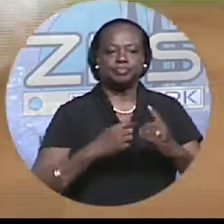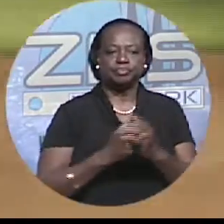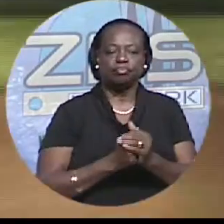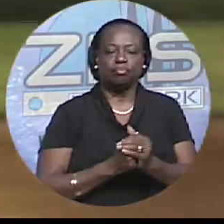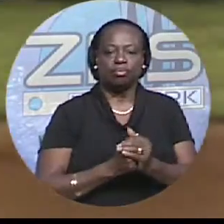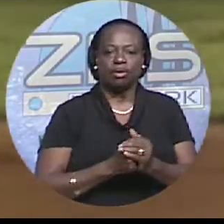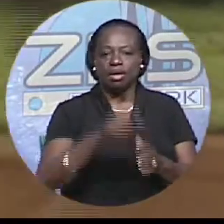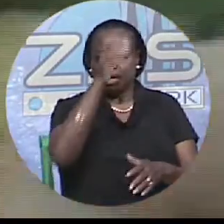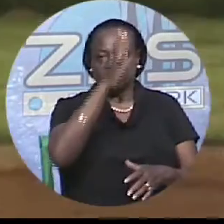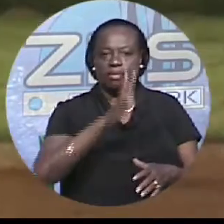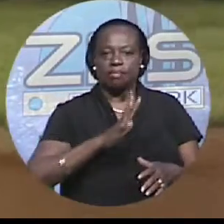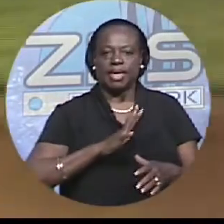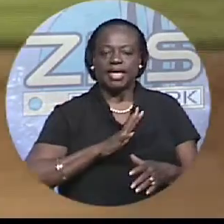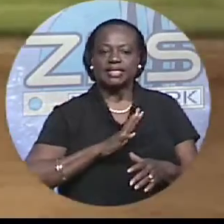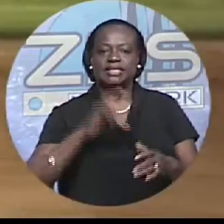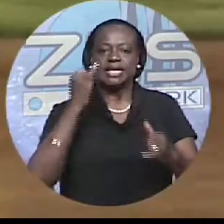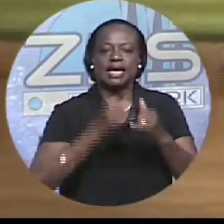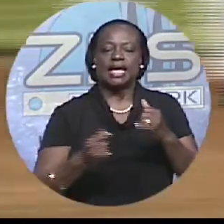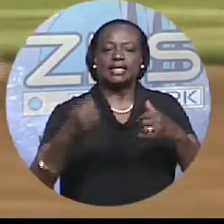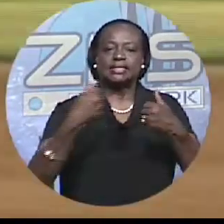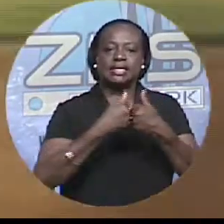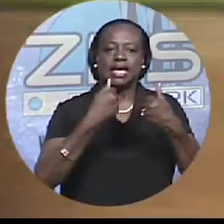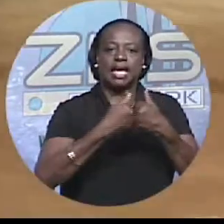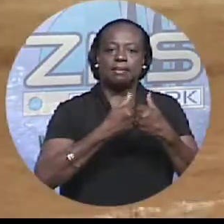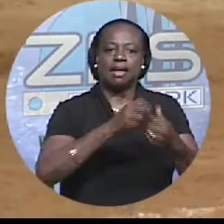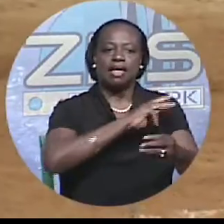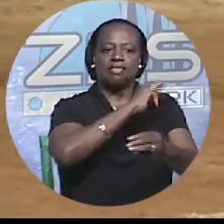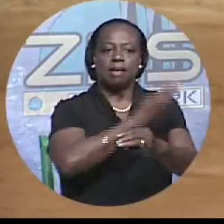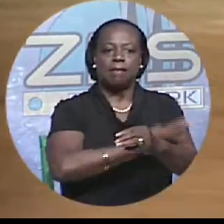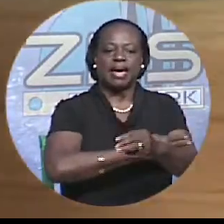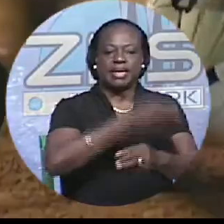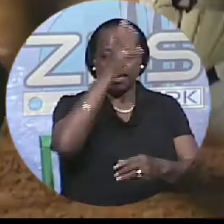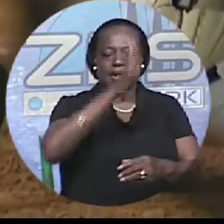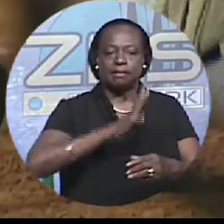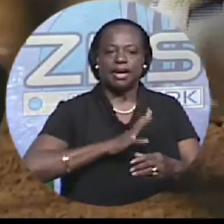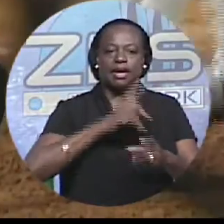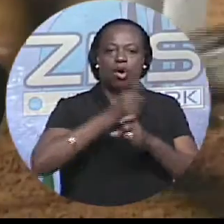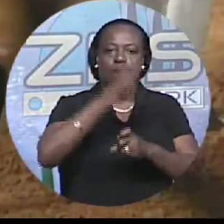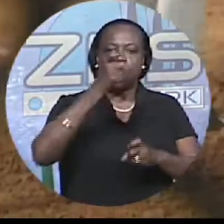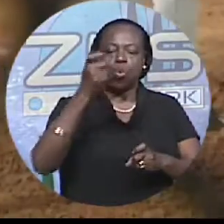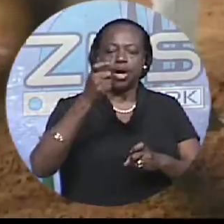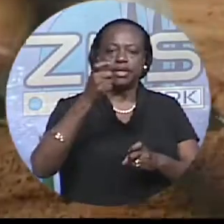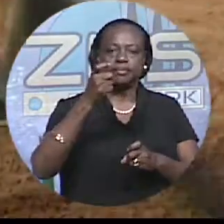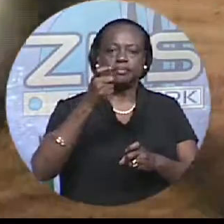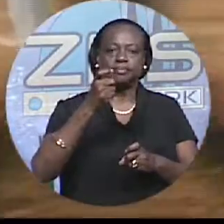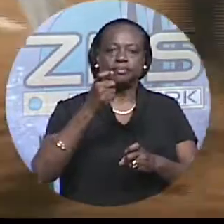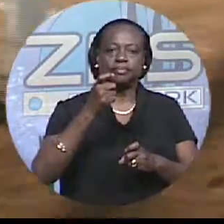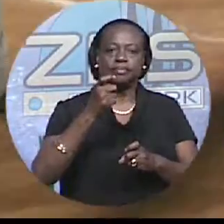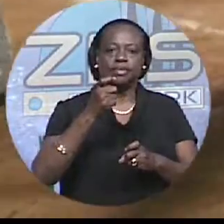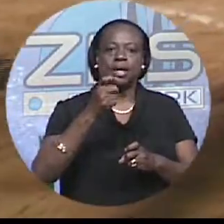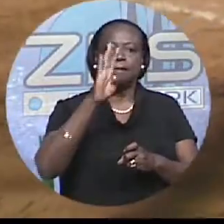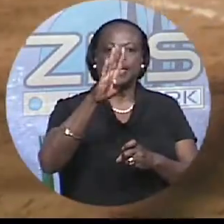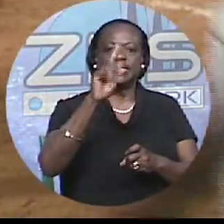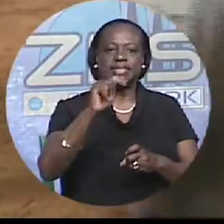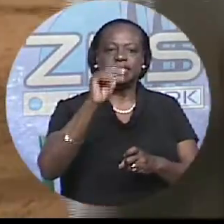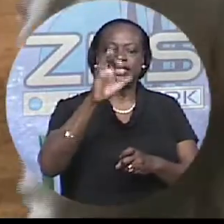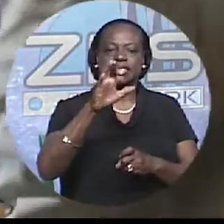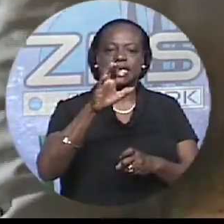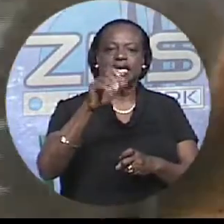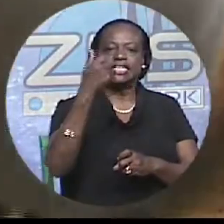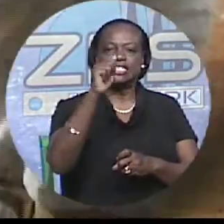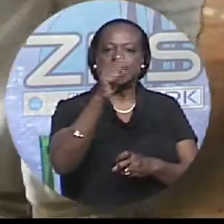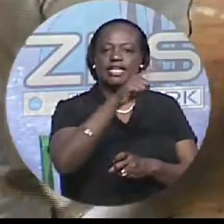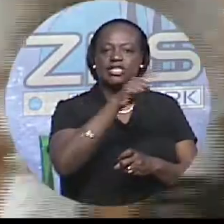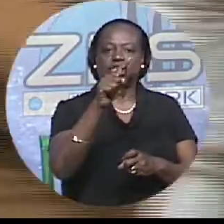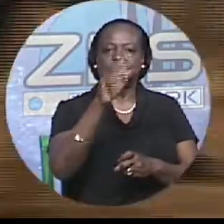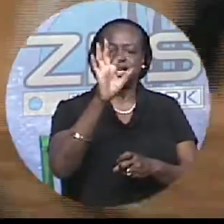the Chances Mighty Mitts, boy, they took a chance last night and they won. They knocked off the league leaders, the BTC Warriors,